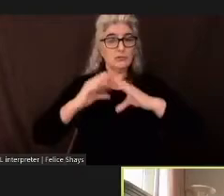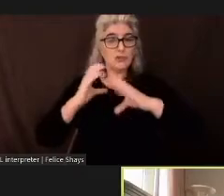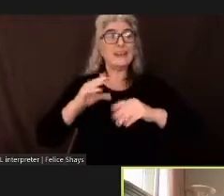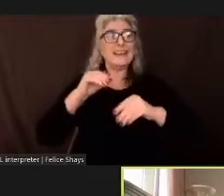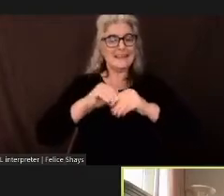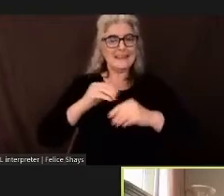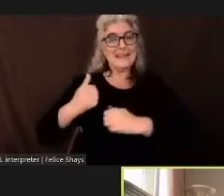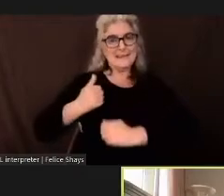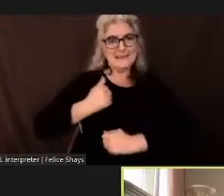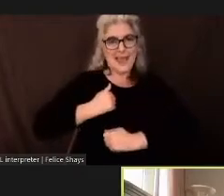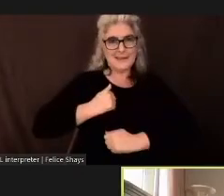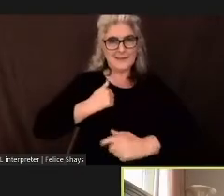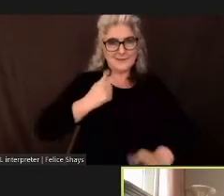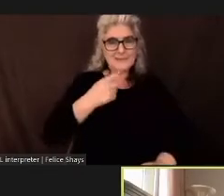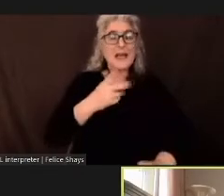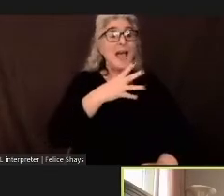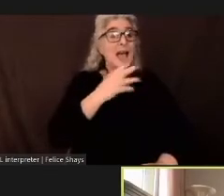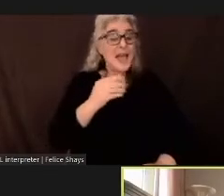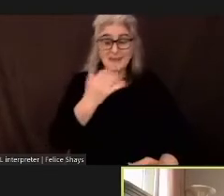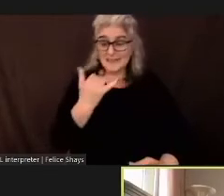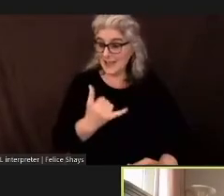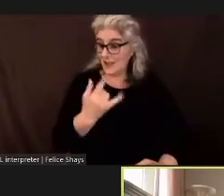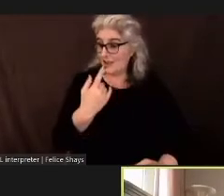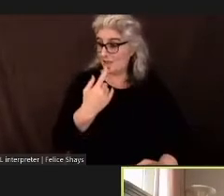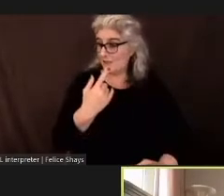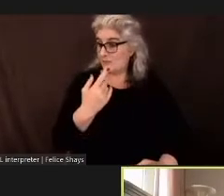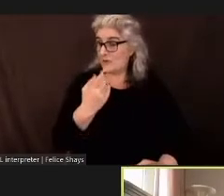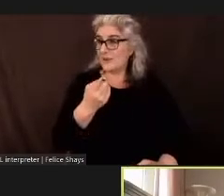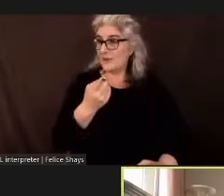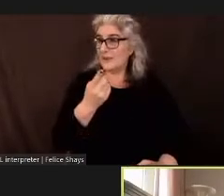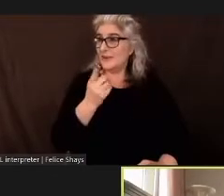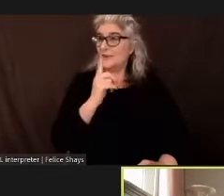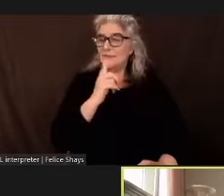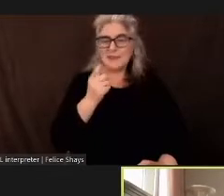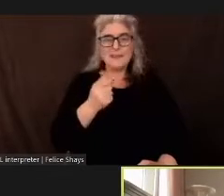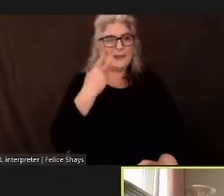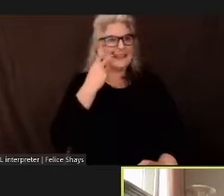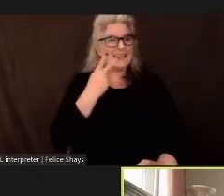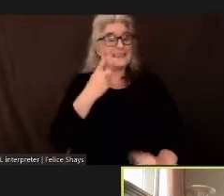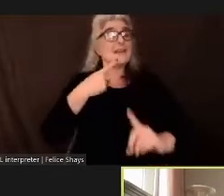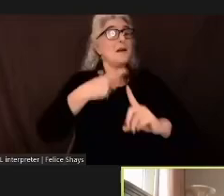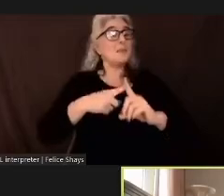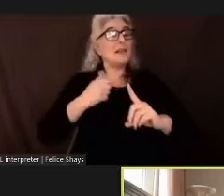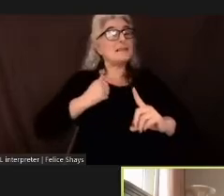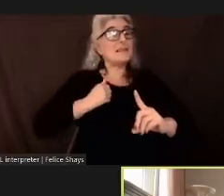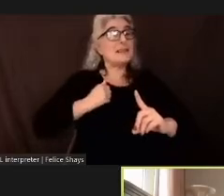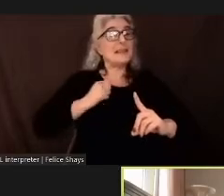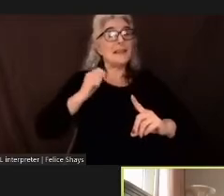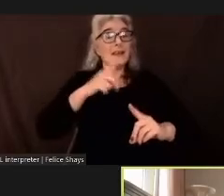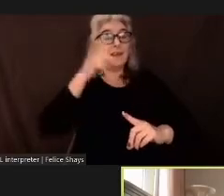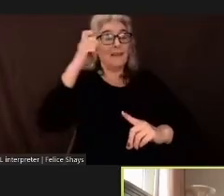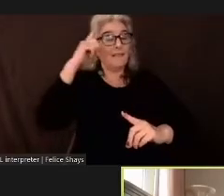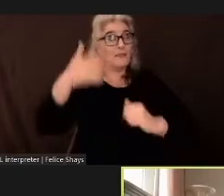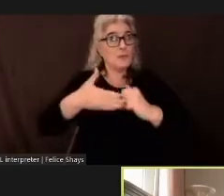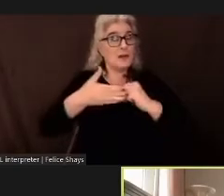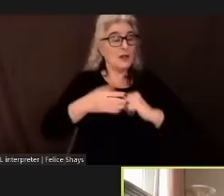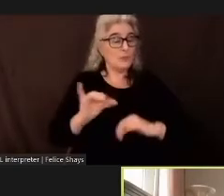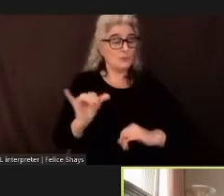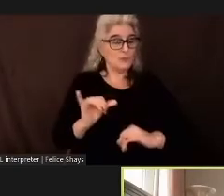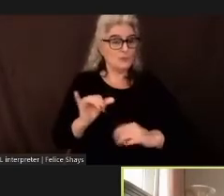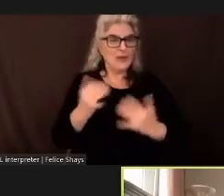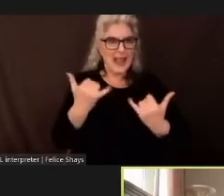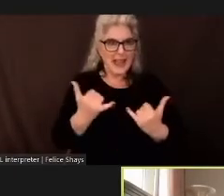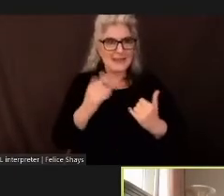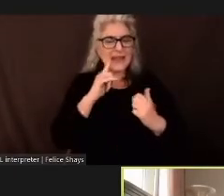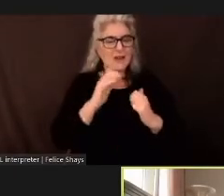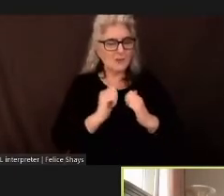And now, as we speak, and with the help of the Canadian government, we are building one